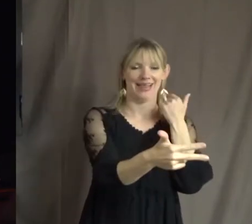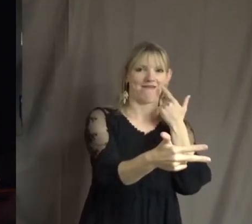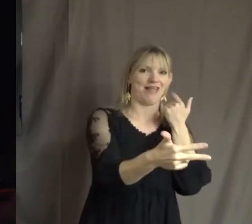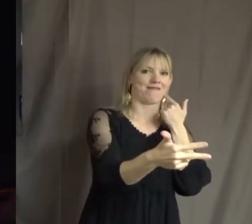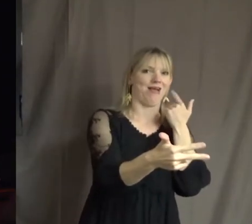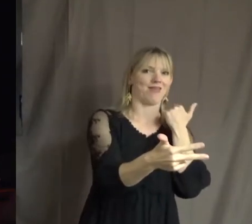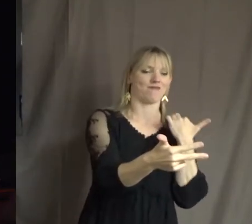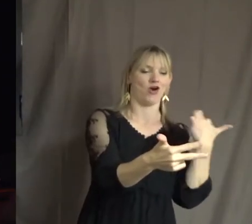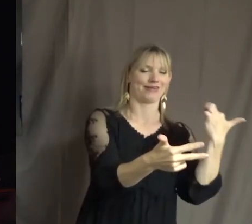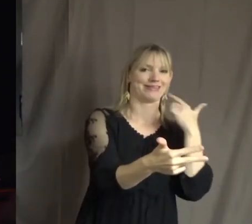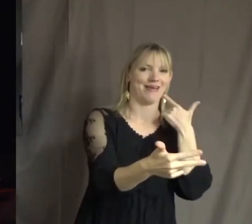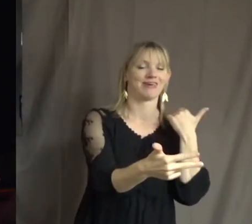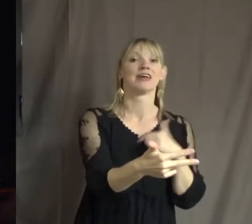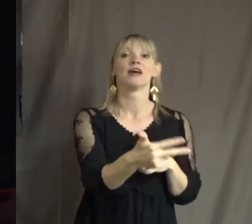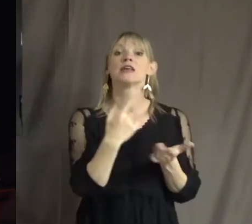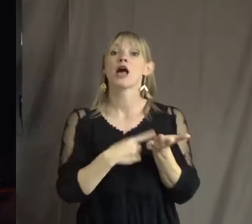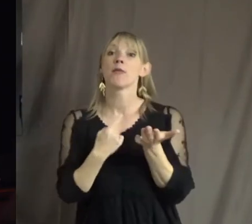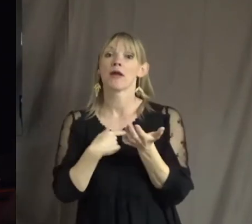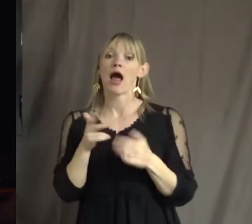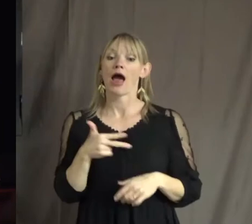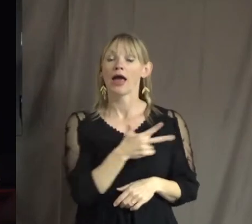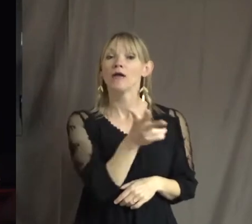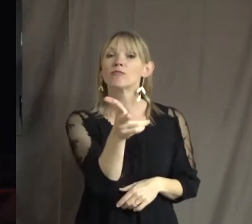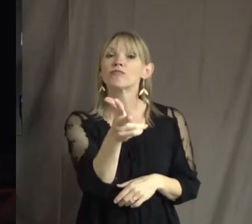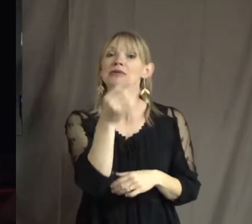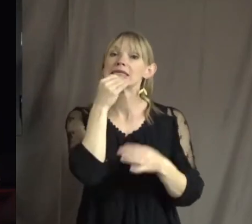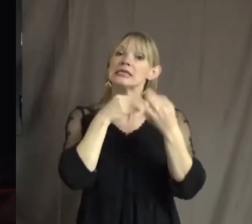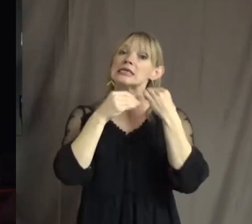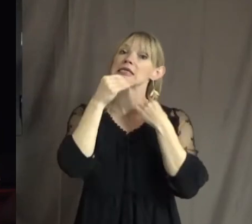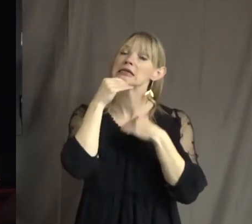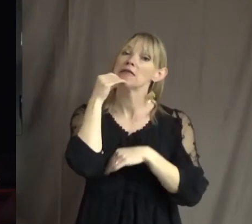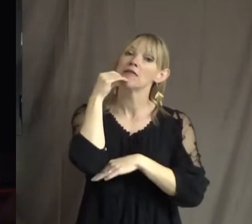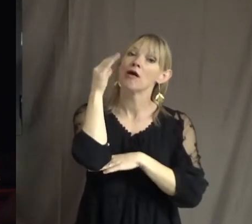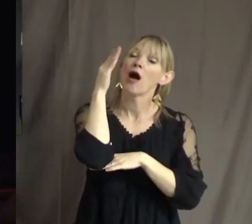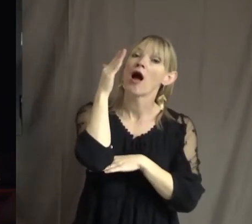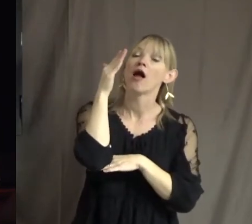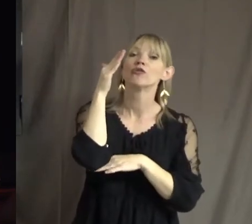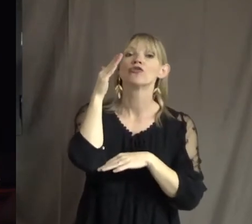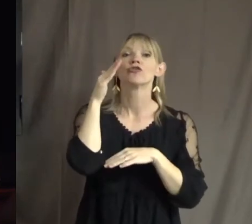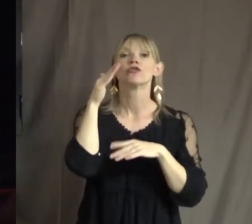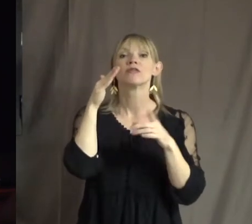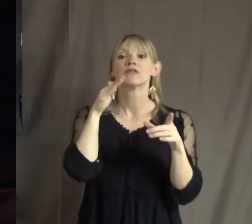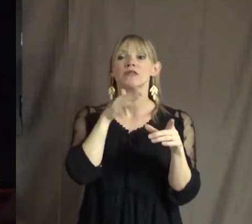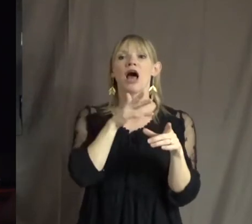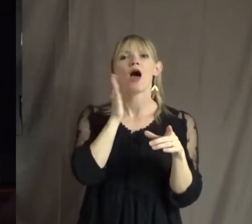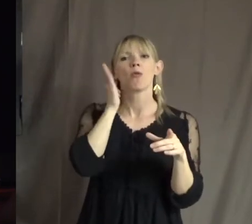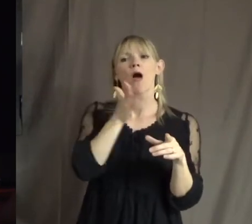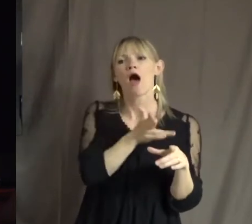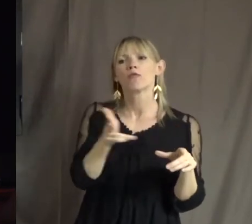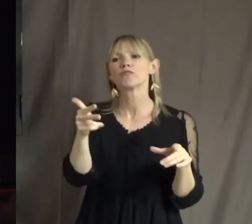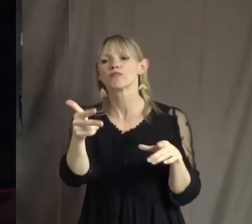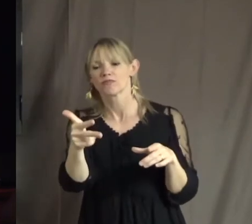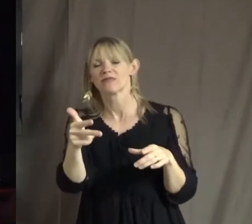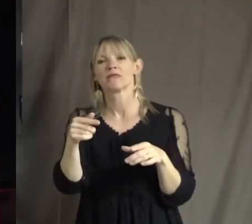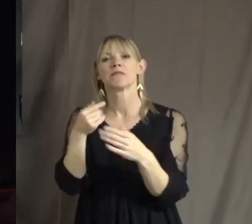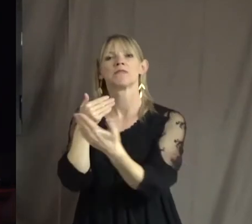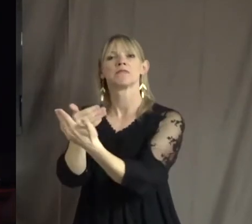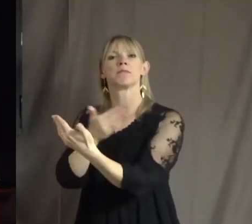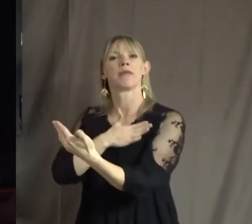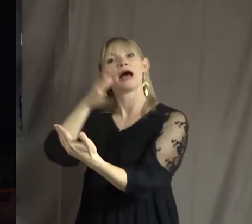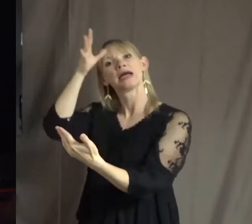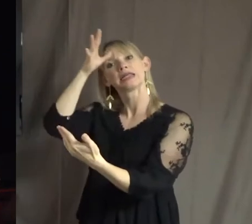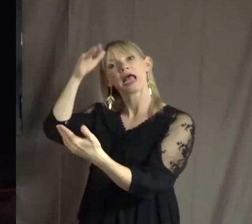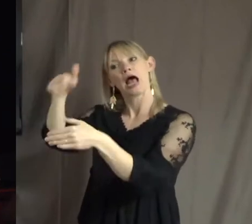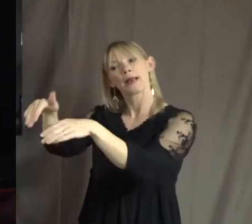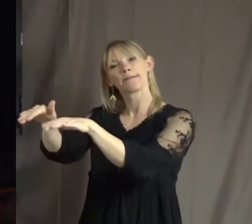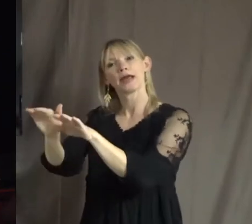Sometimes I'll pull in there to eat lunch, and I'll move over there by where my dad is buried and the rest of them, and because